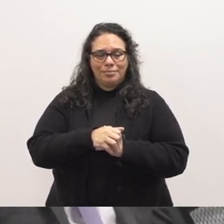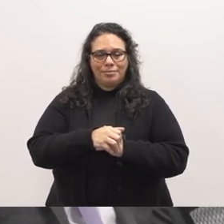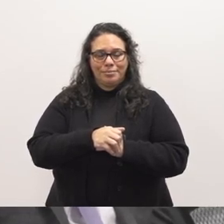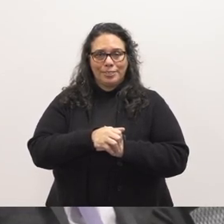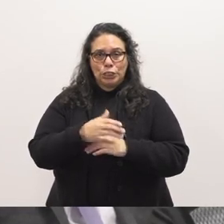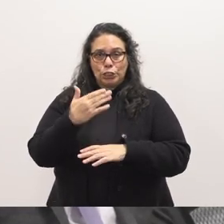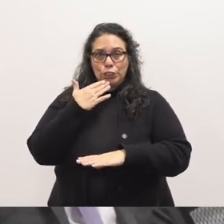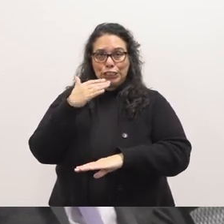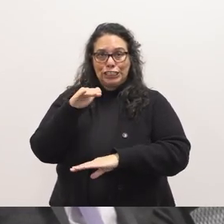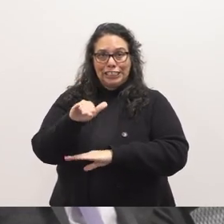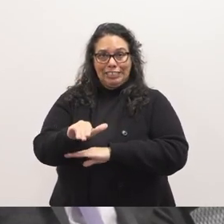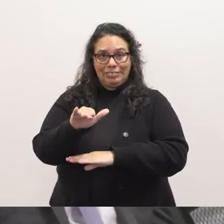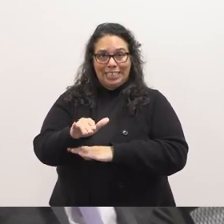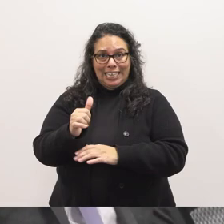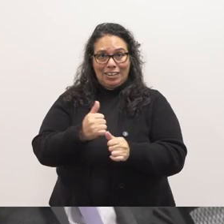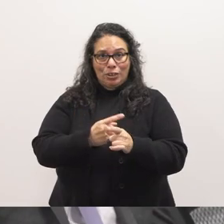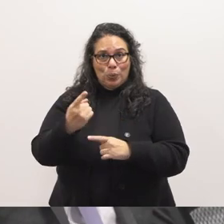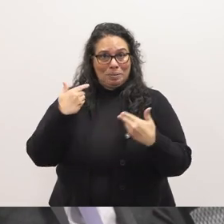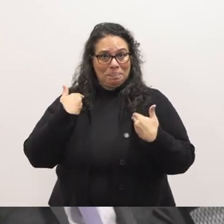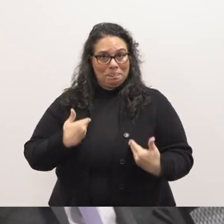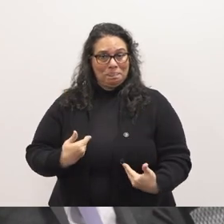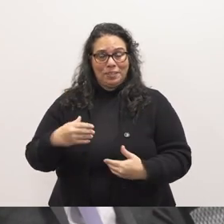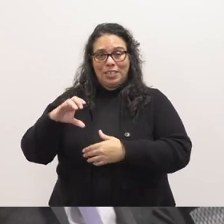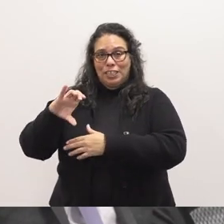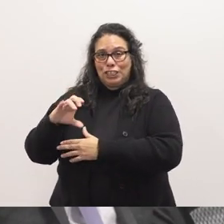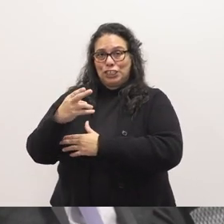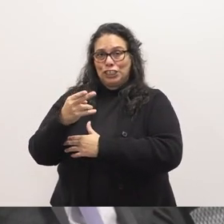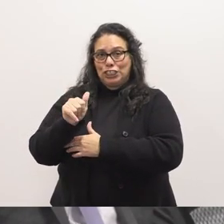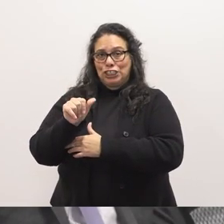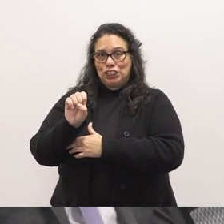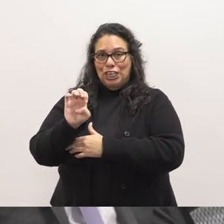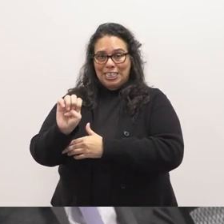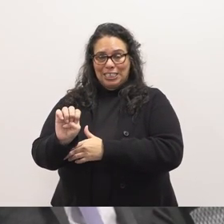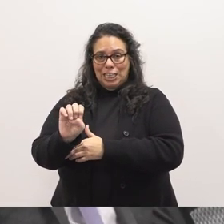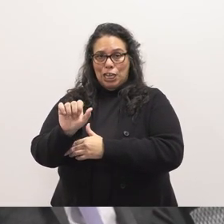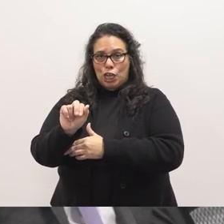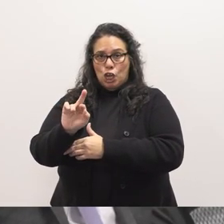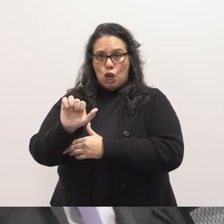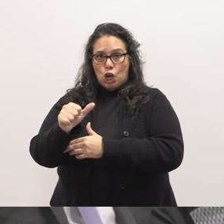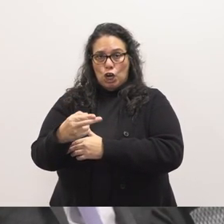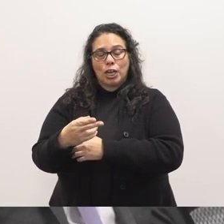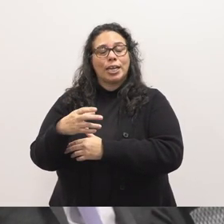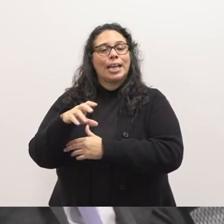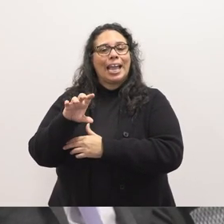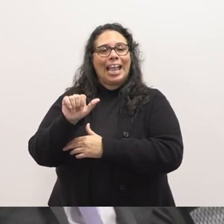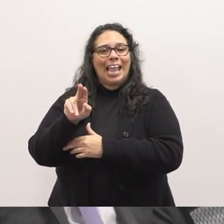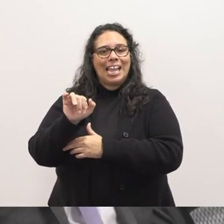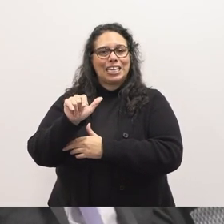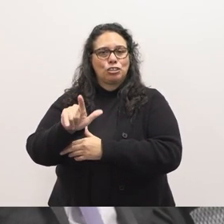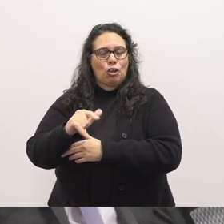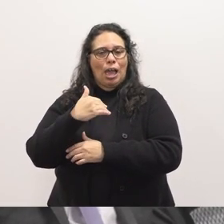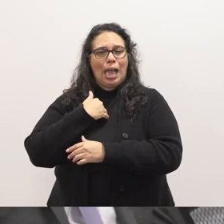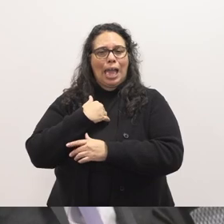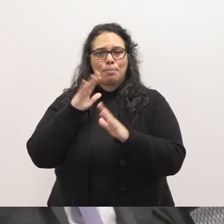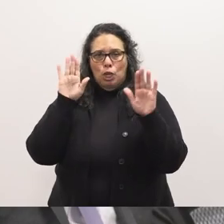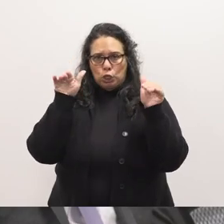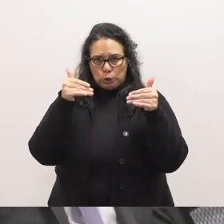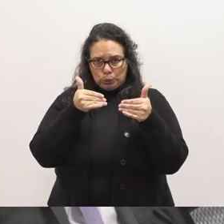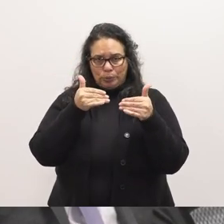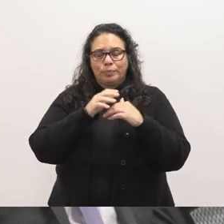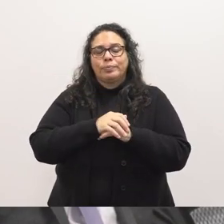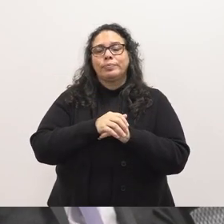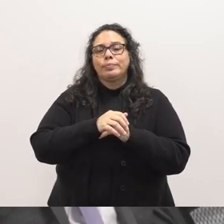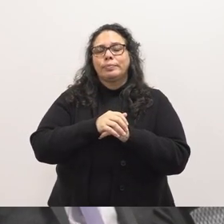Good evening, everyone. My name is Chase Archangel. I am an autistic youth advocate in the fourth grade Excel program at